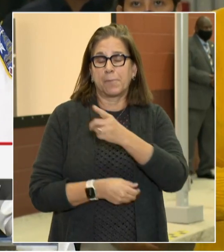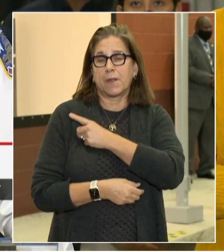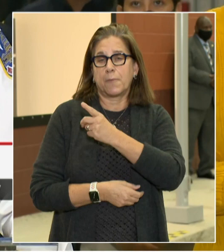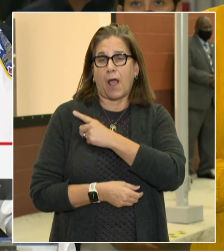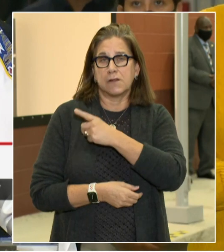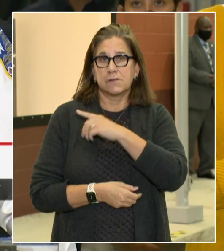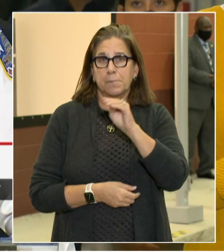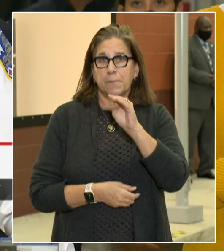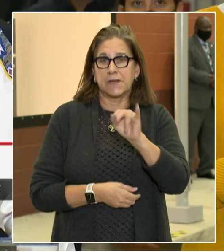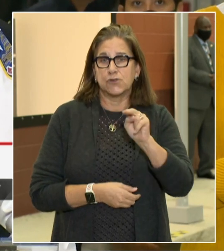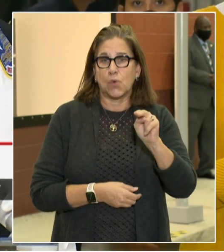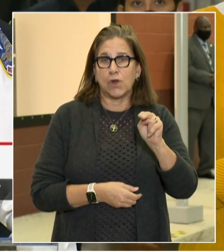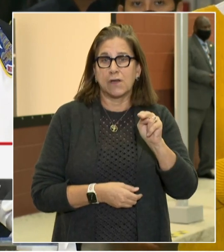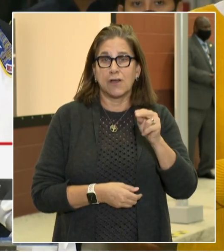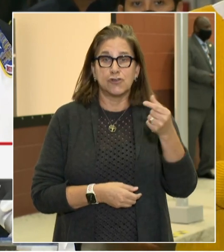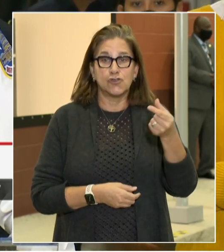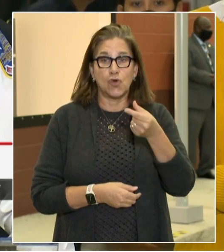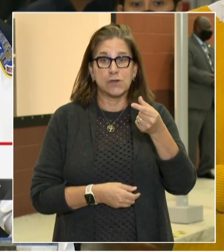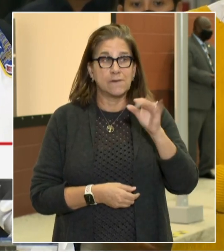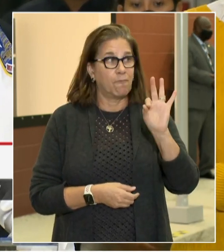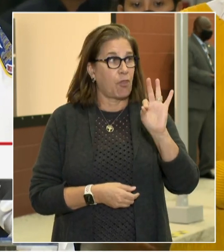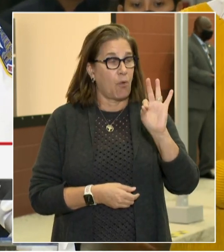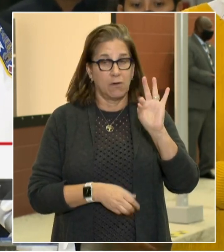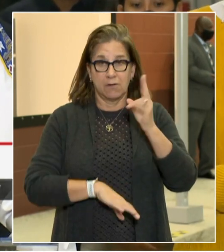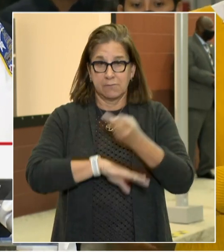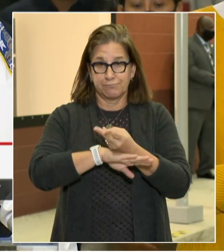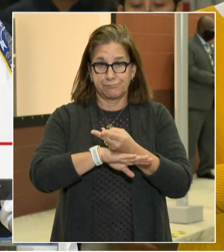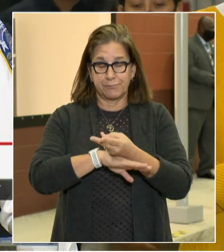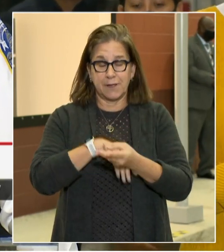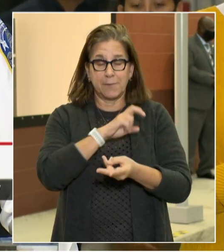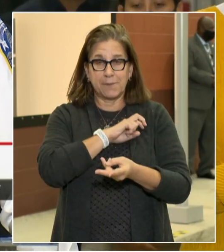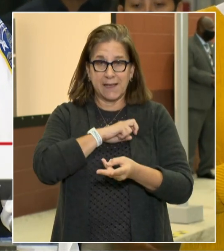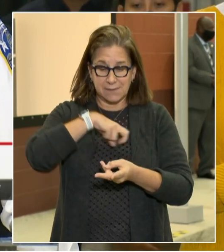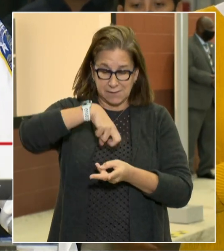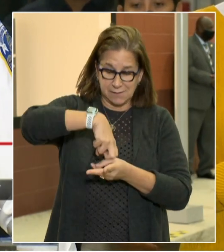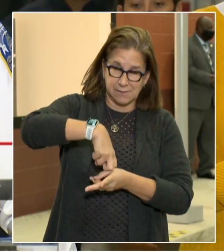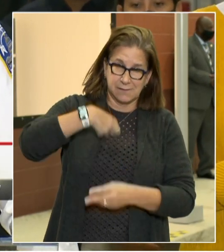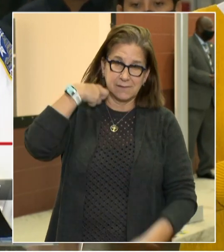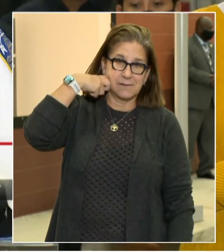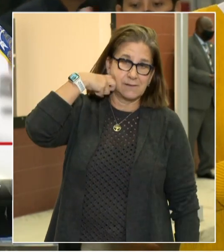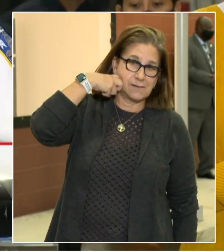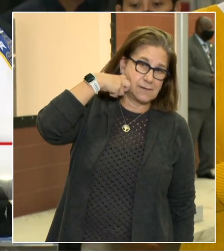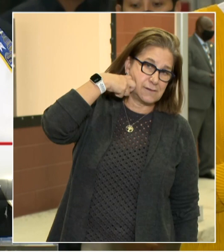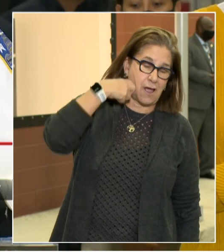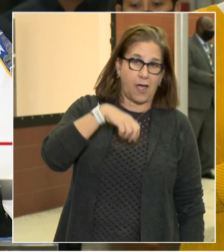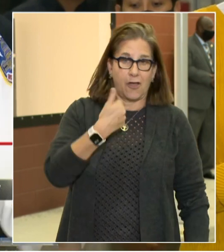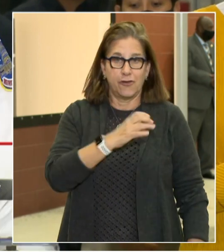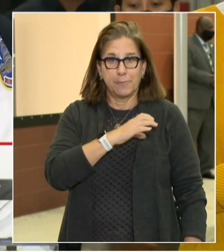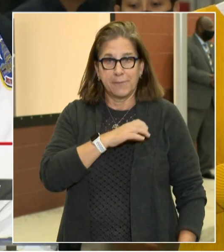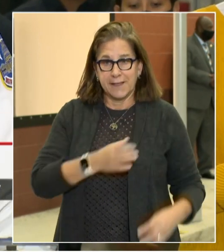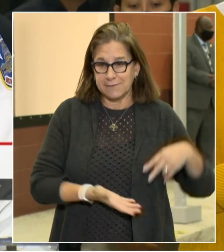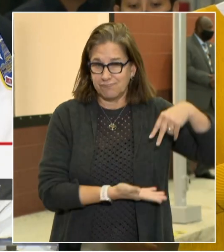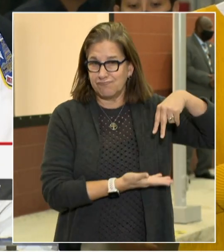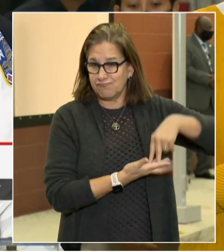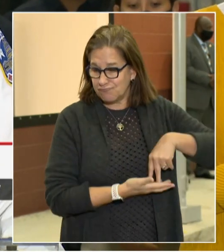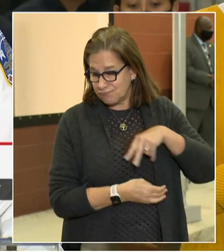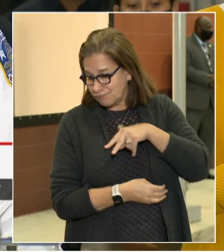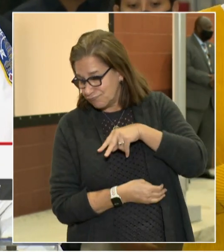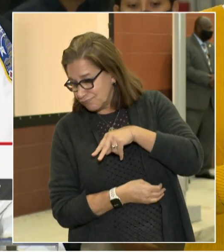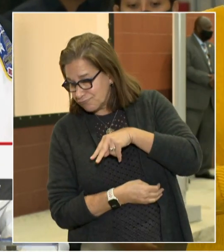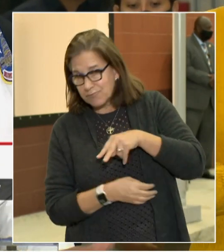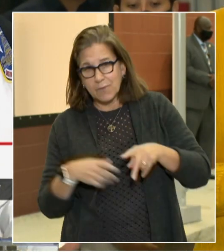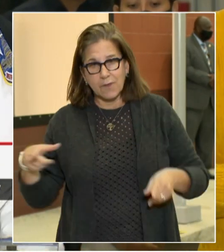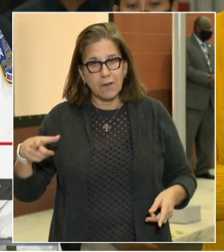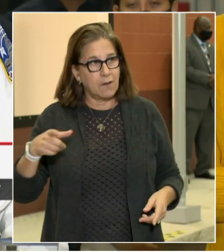Mr. Floyd would be alive today. But we do know that in that situation, in that police